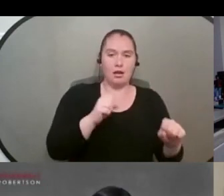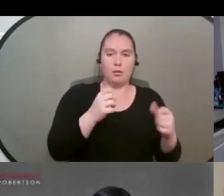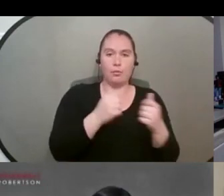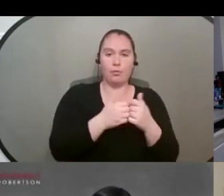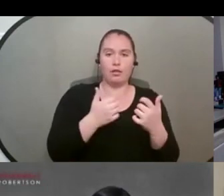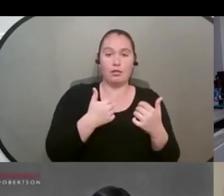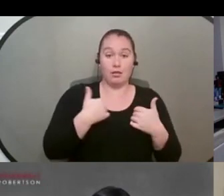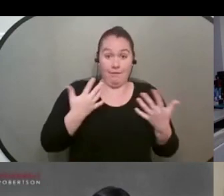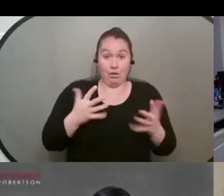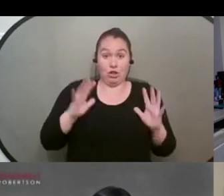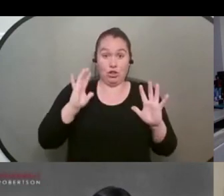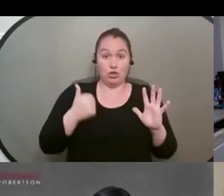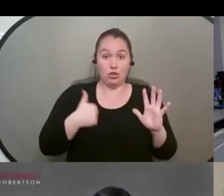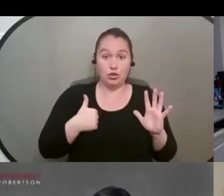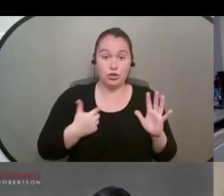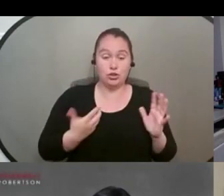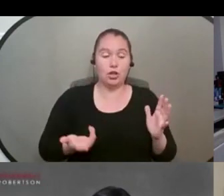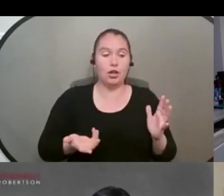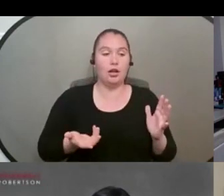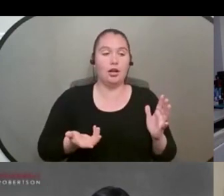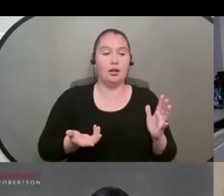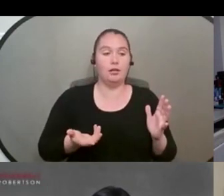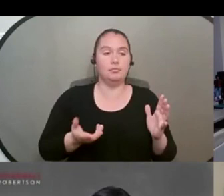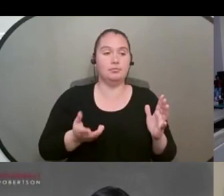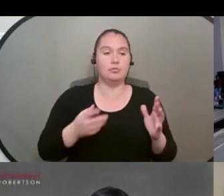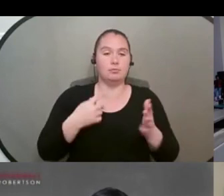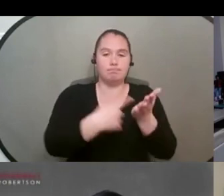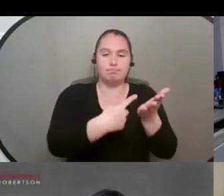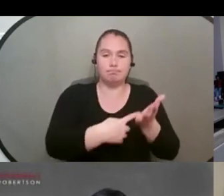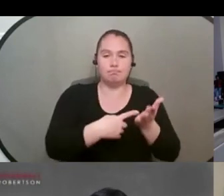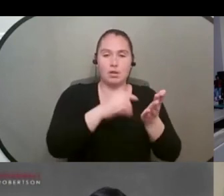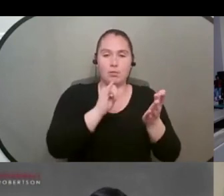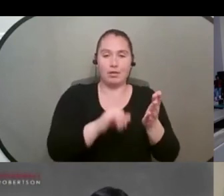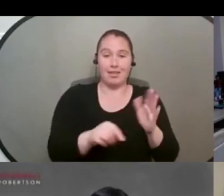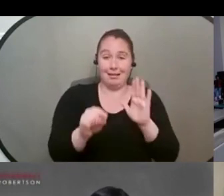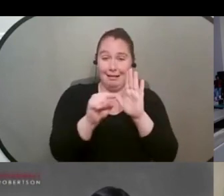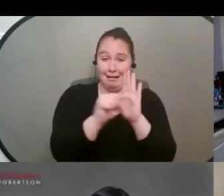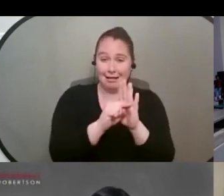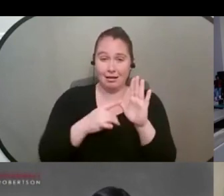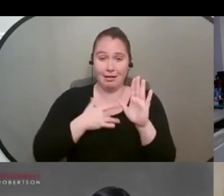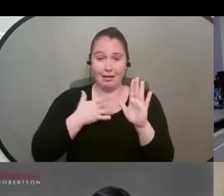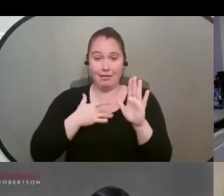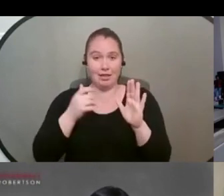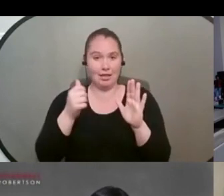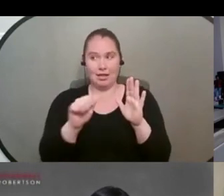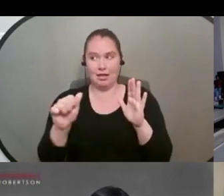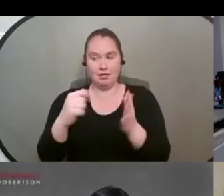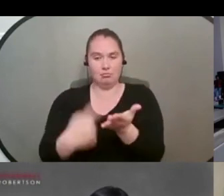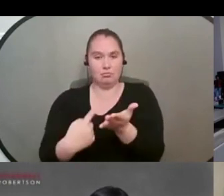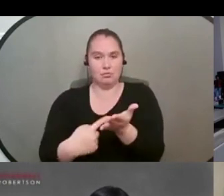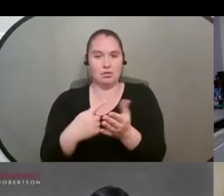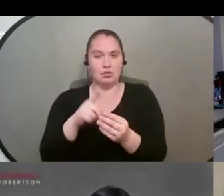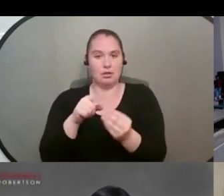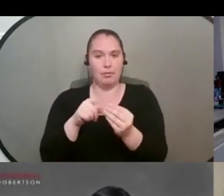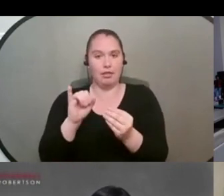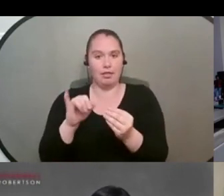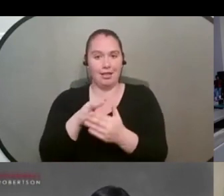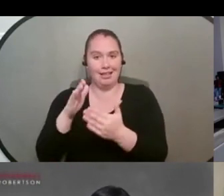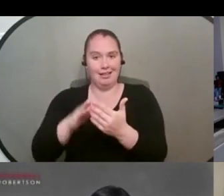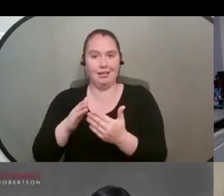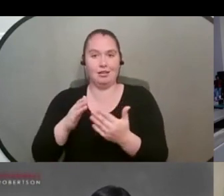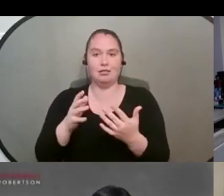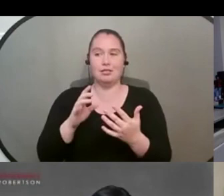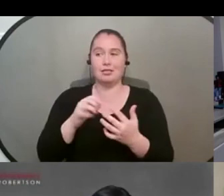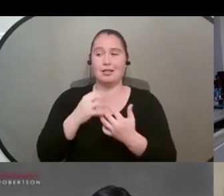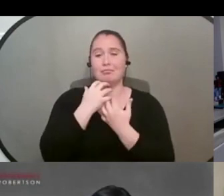working on that part. So really the only negative feeling that anybody talked about and where we ended was just those attachments to